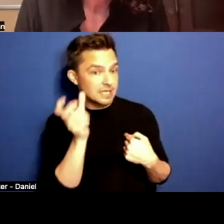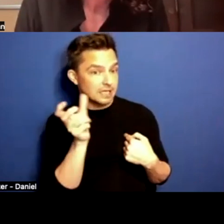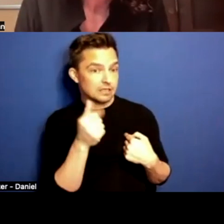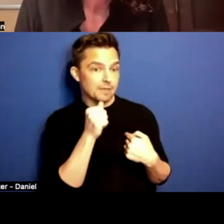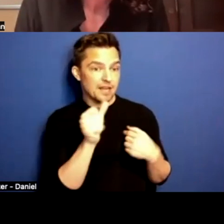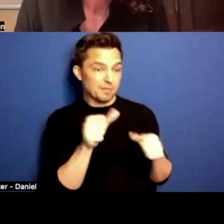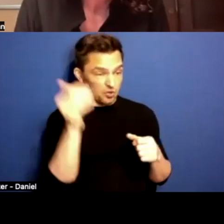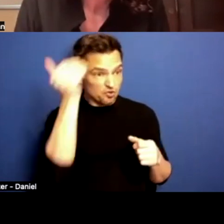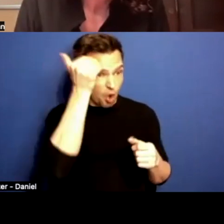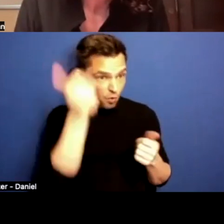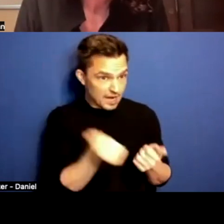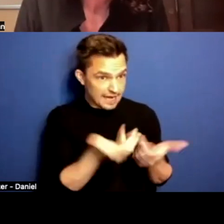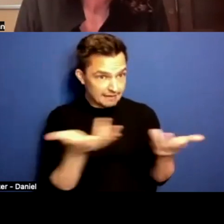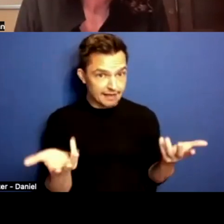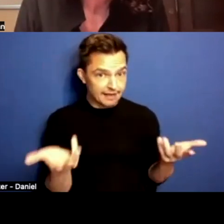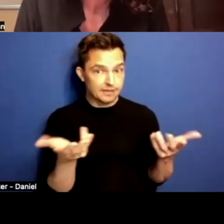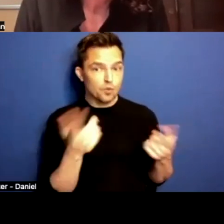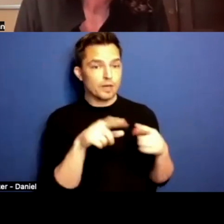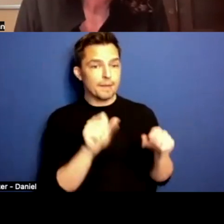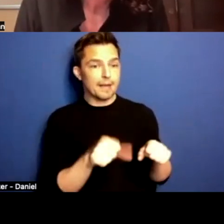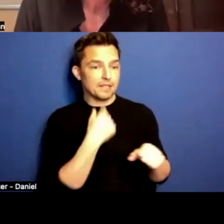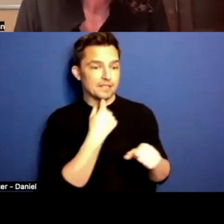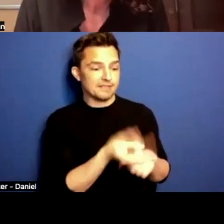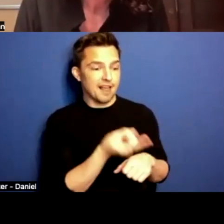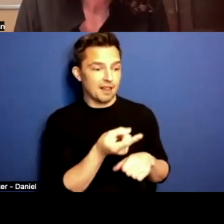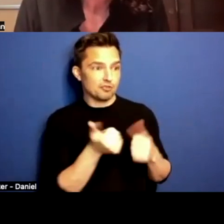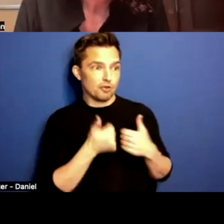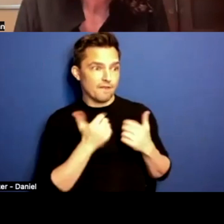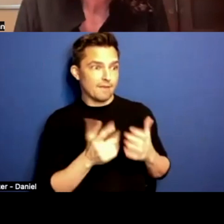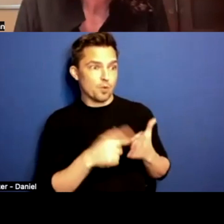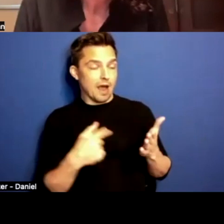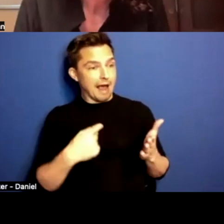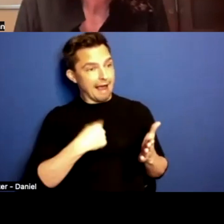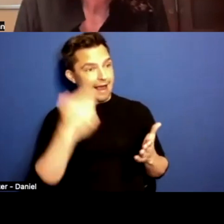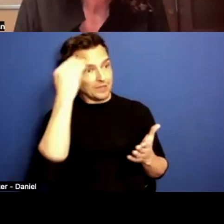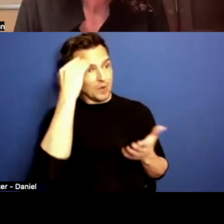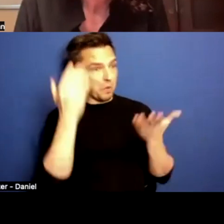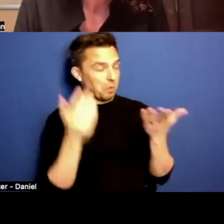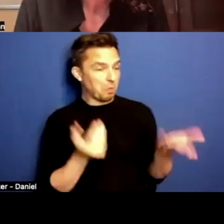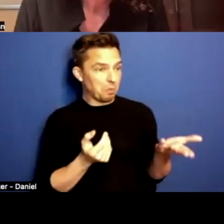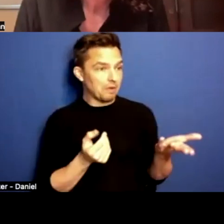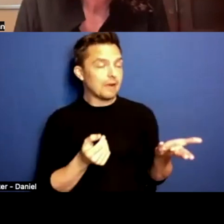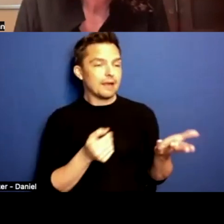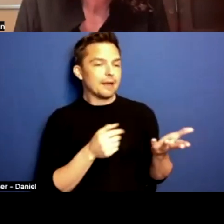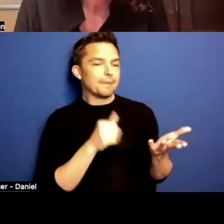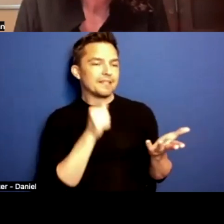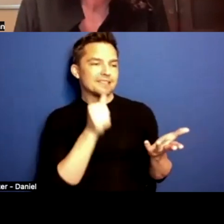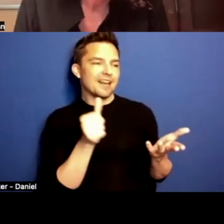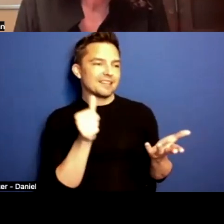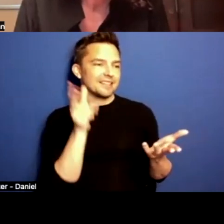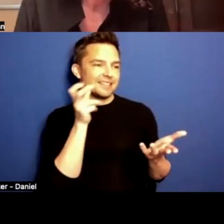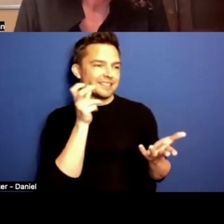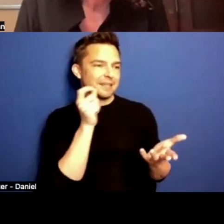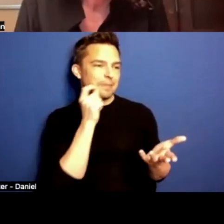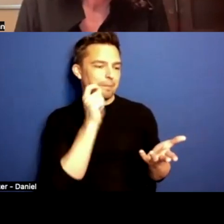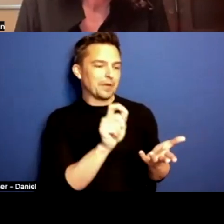know anything? And so, like, when do I get to tell the survivor what I know? And it's not listen, period, end